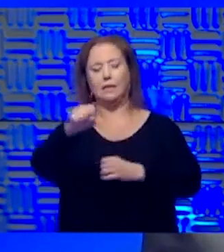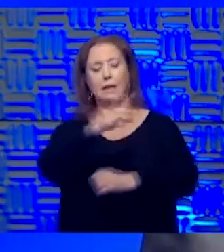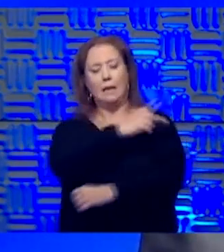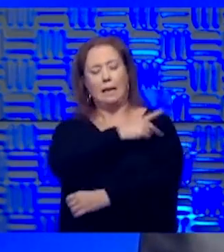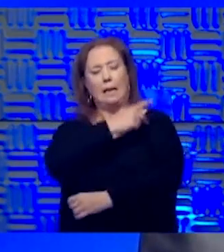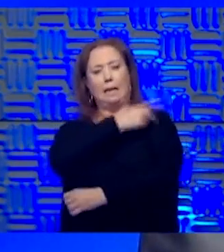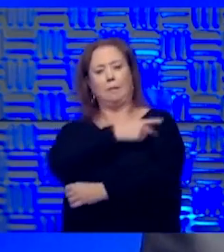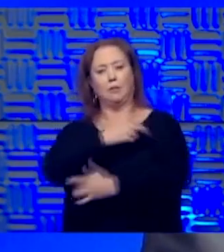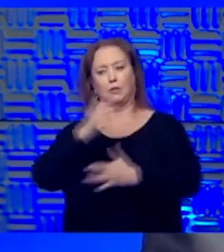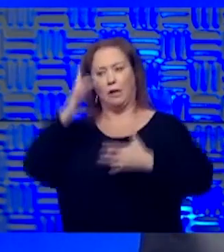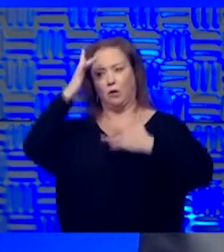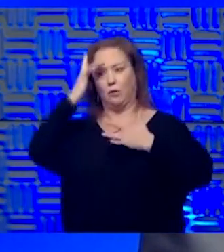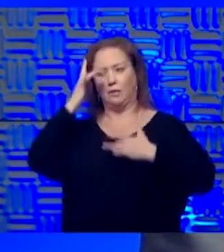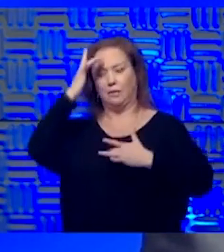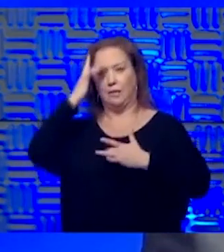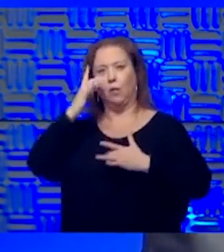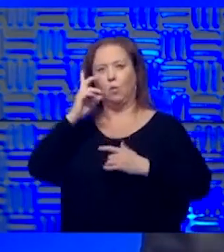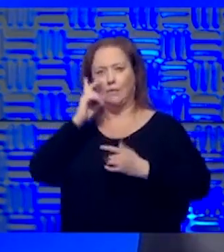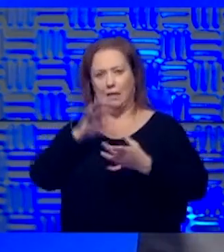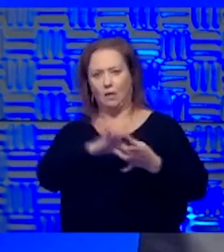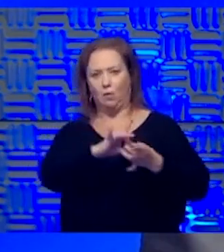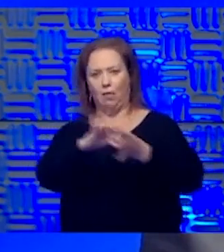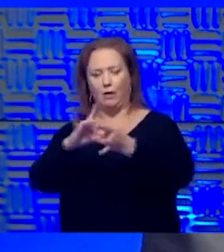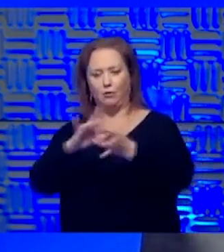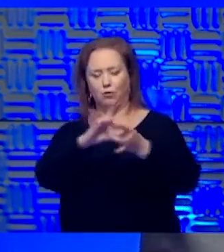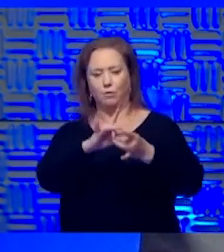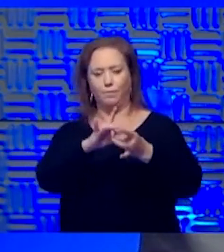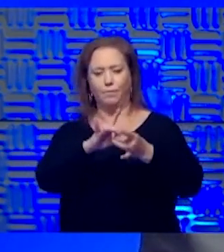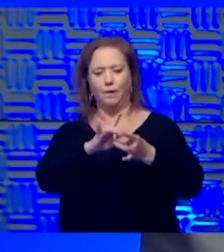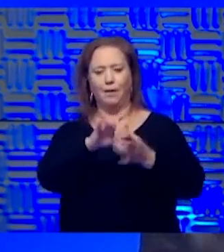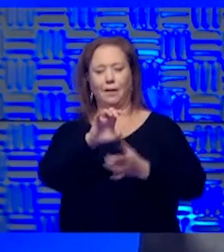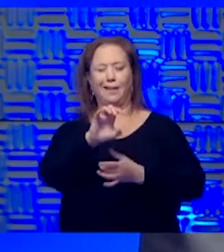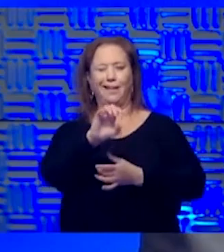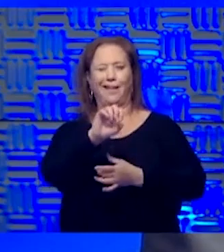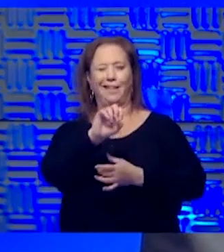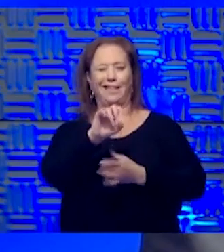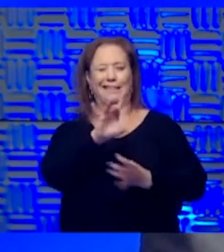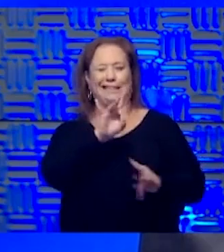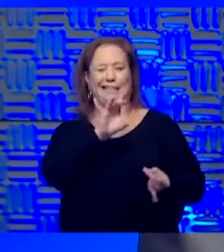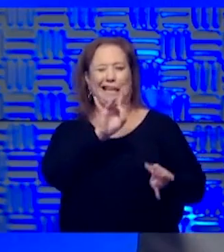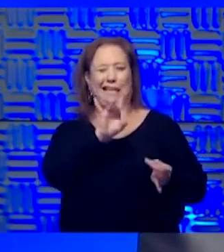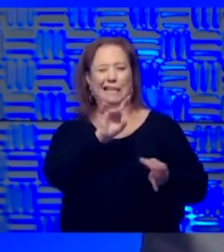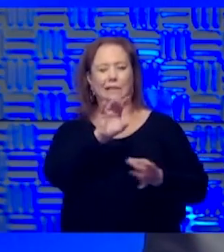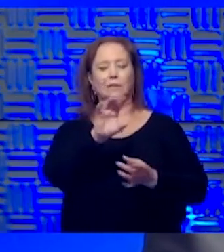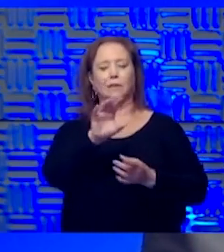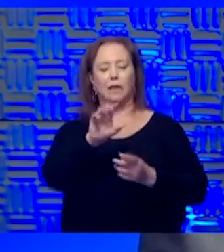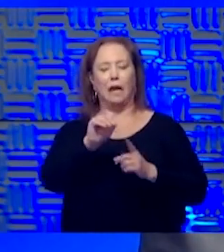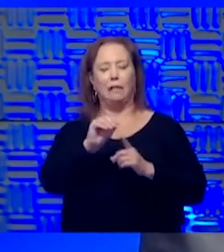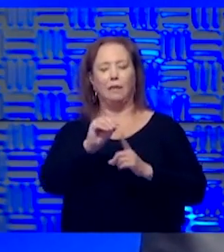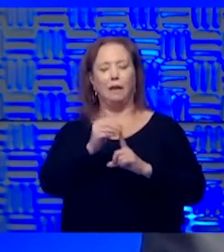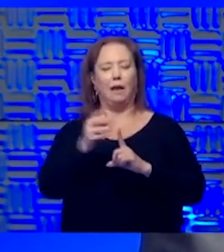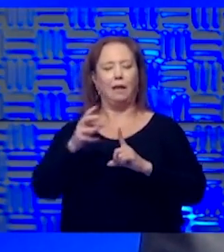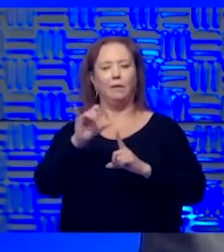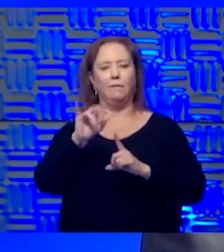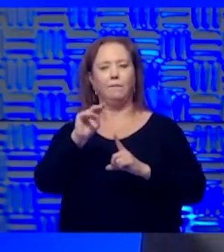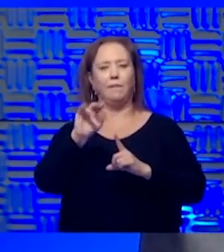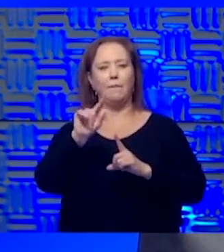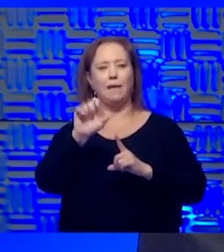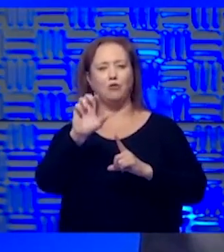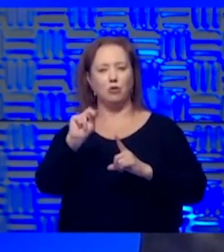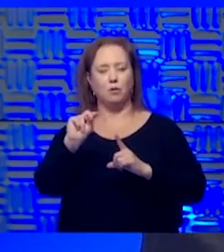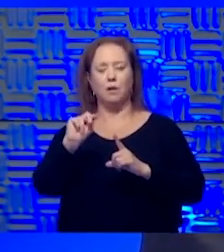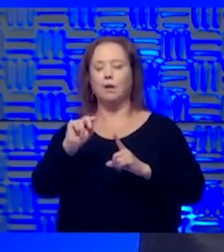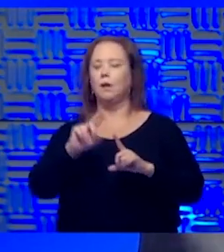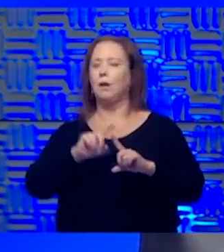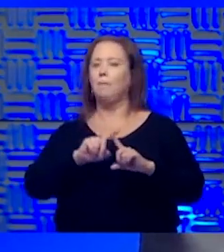that are sicker, we see this relationship between the endothelial stickiness and the inflammatory disease. But even in that,